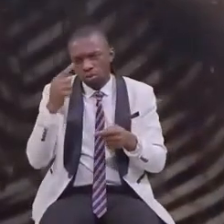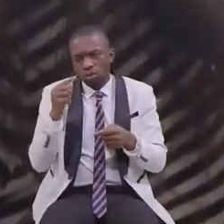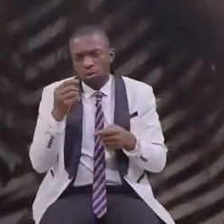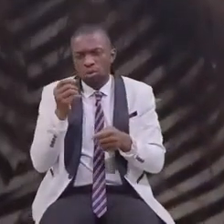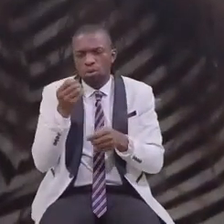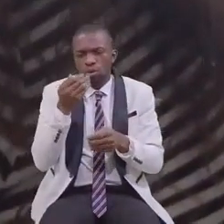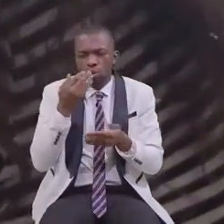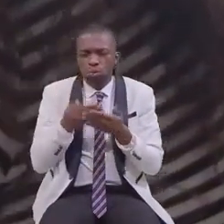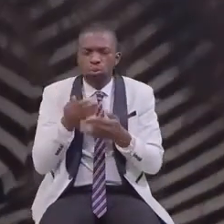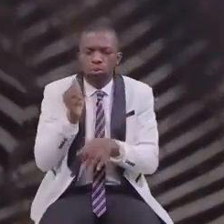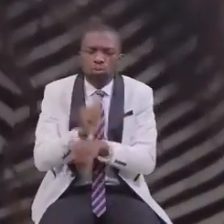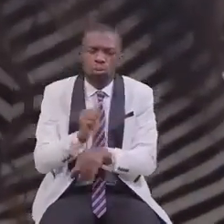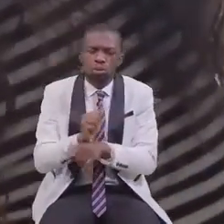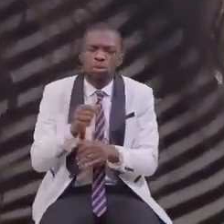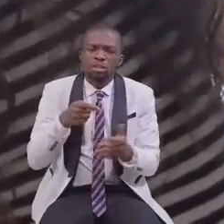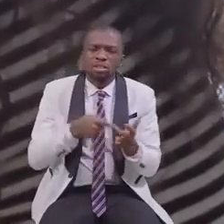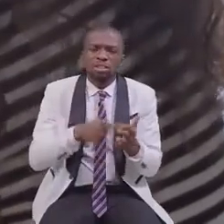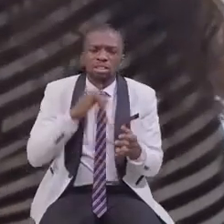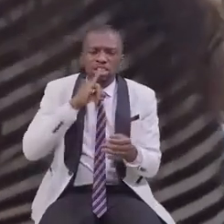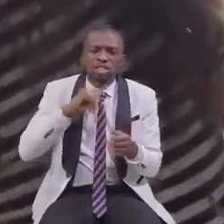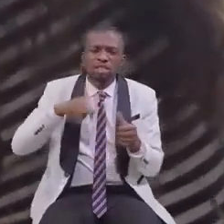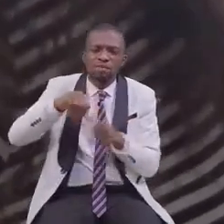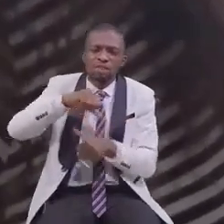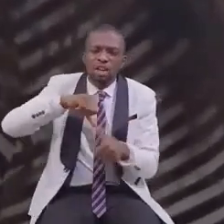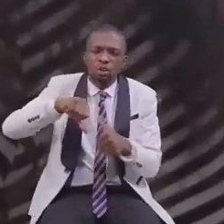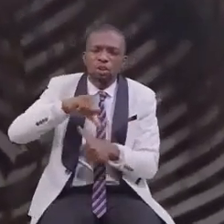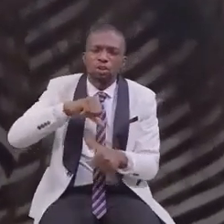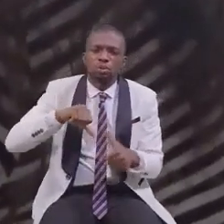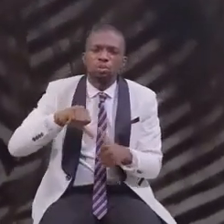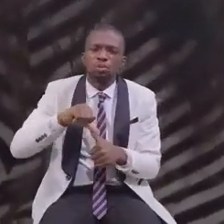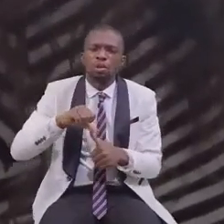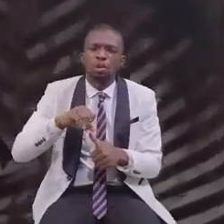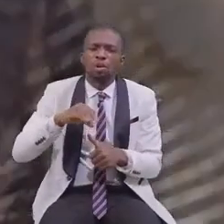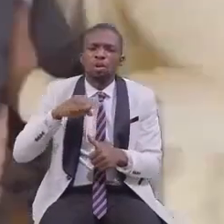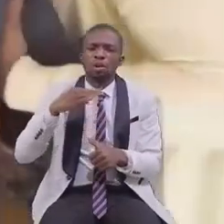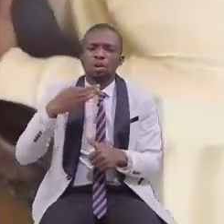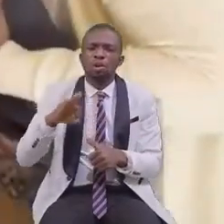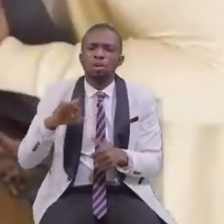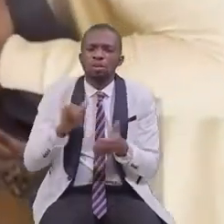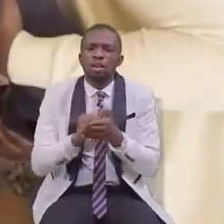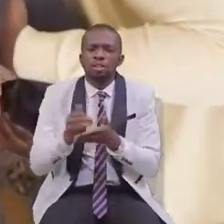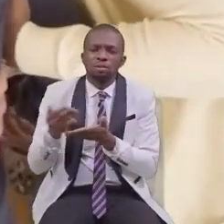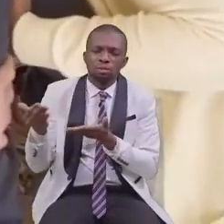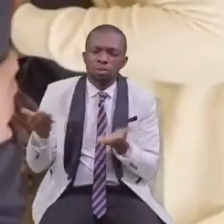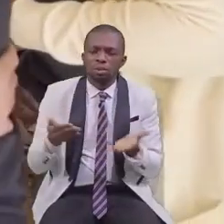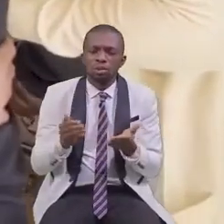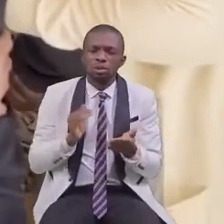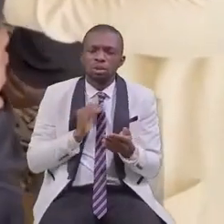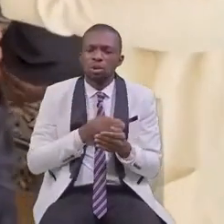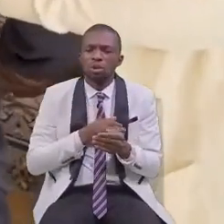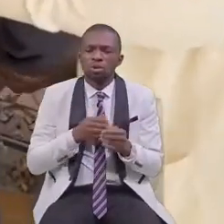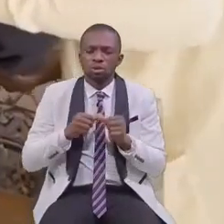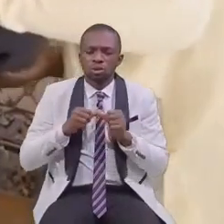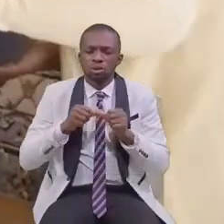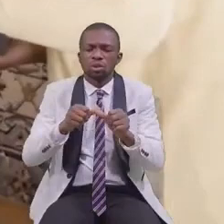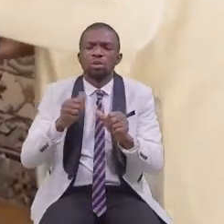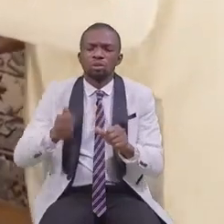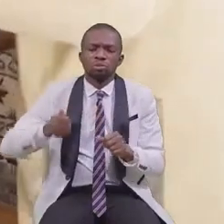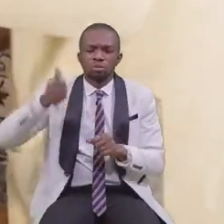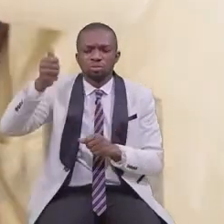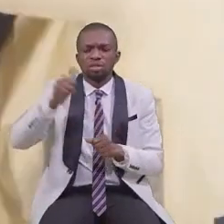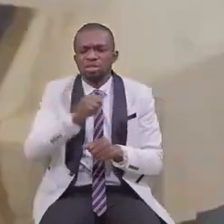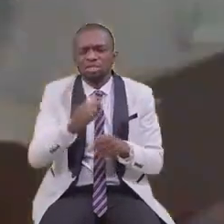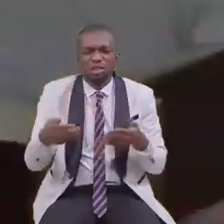This is the fellowship that grants us steady progress. A new commandment